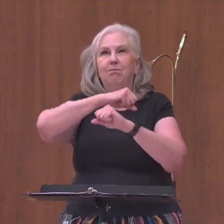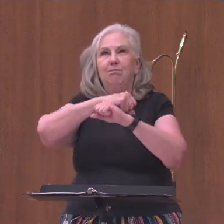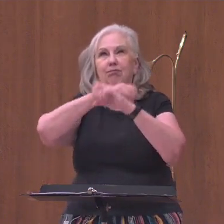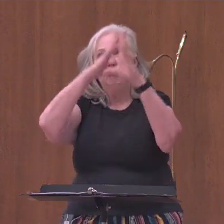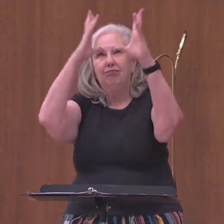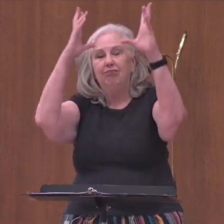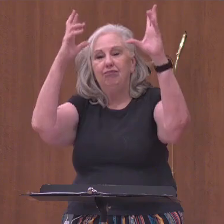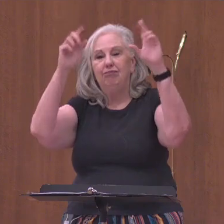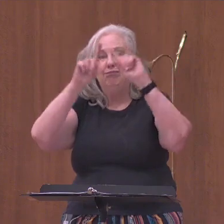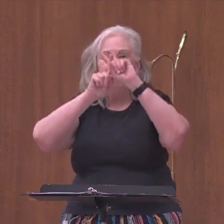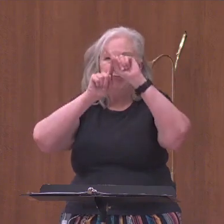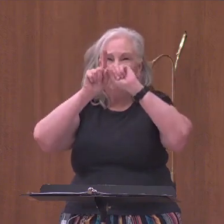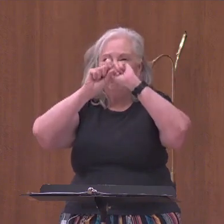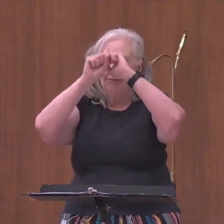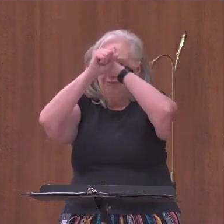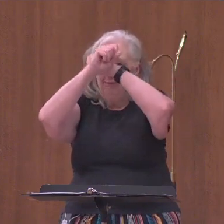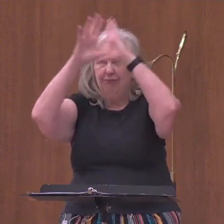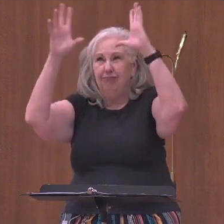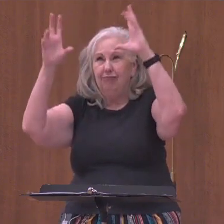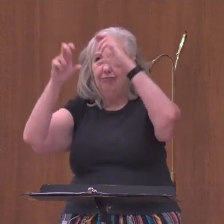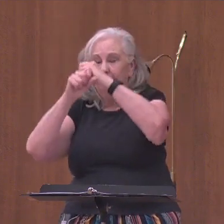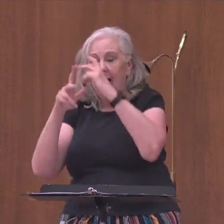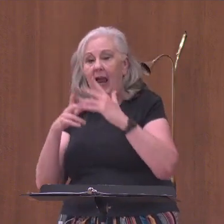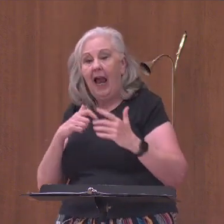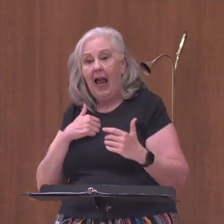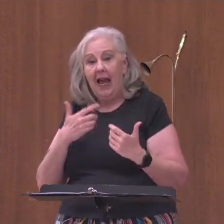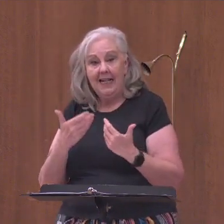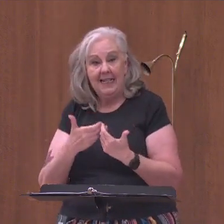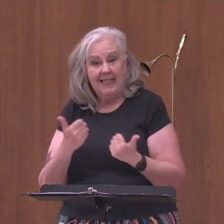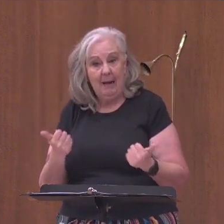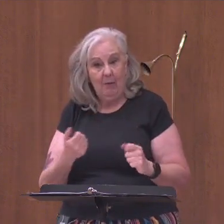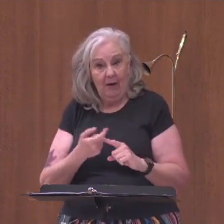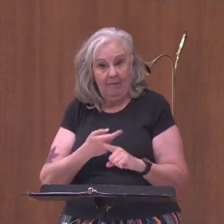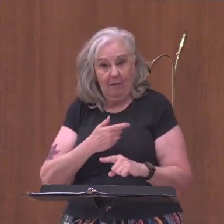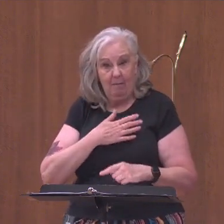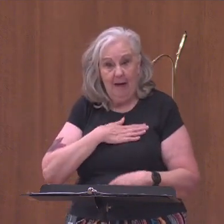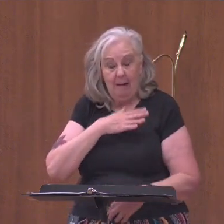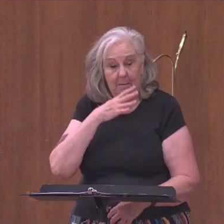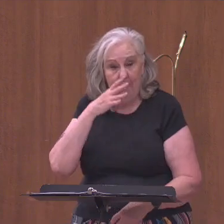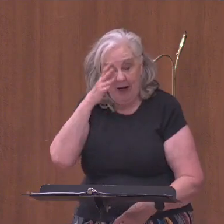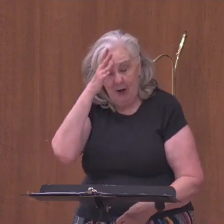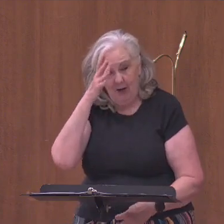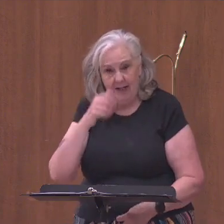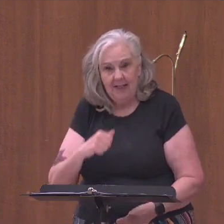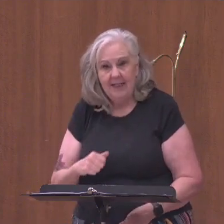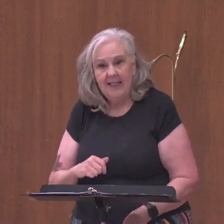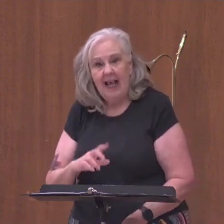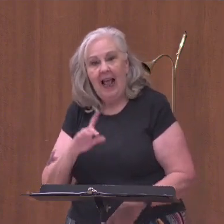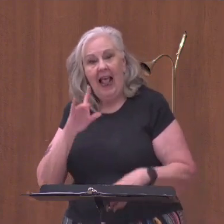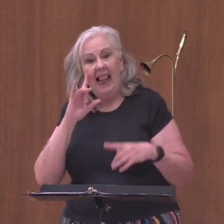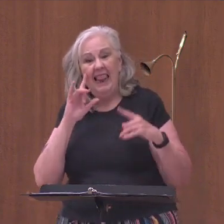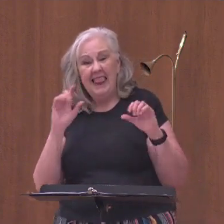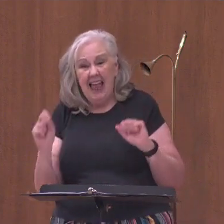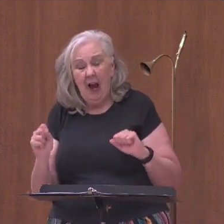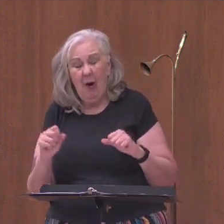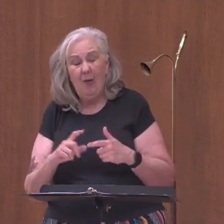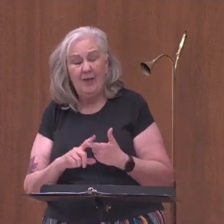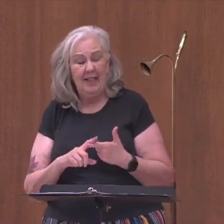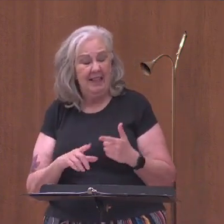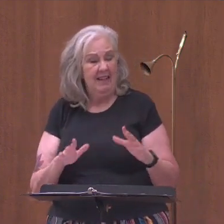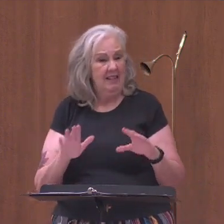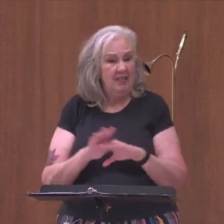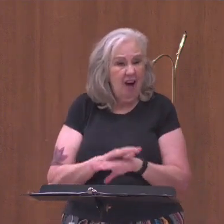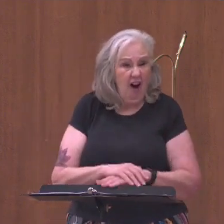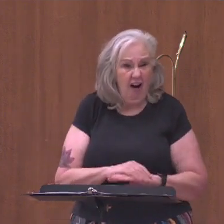that chaos, I got separated from my parents. It was loud, it was dark, it